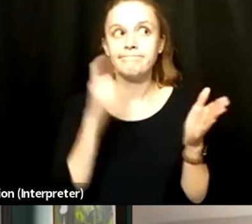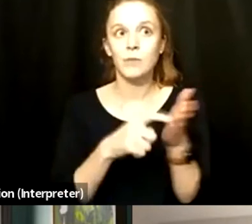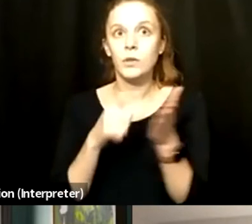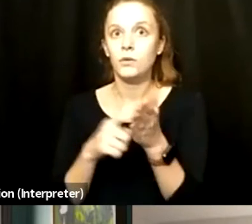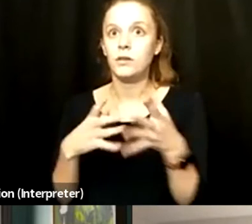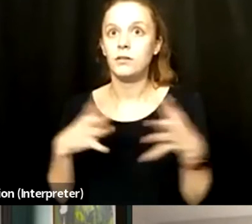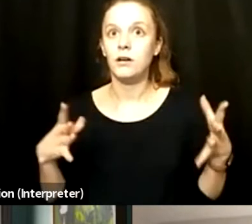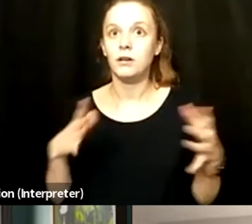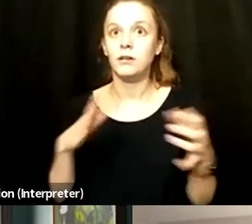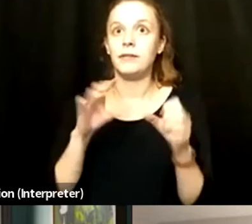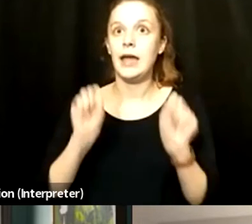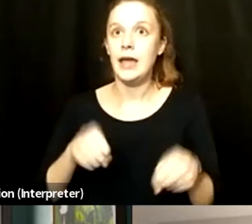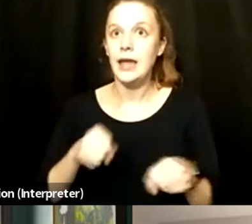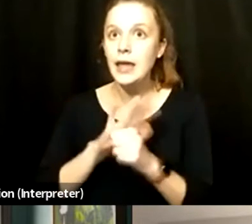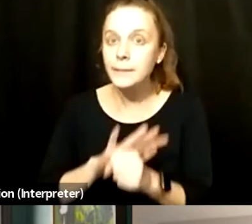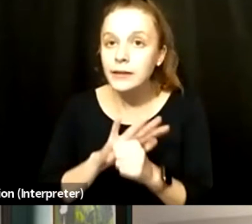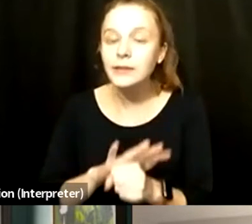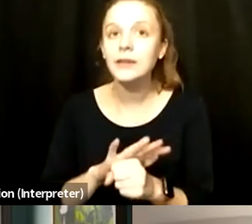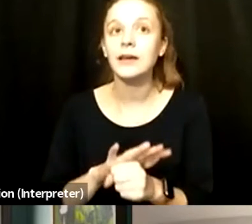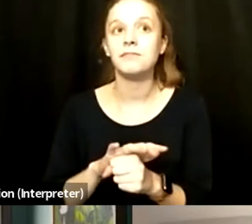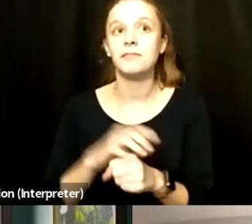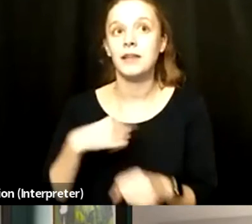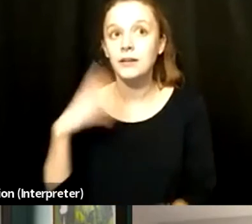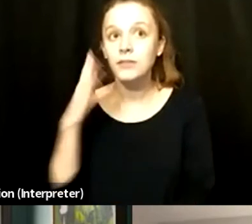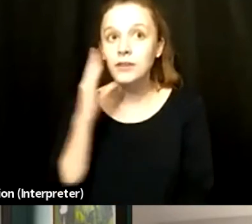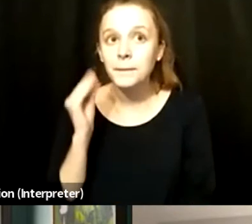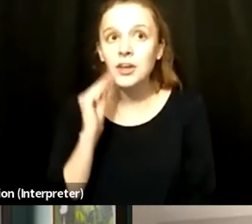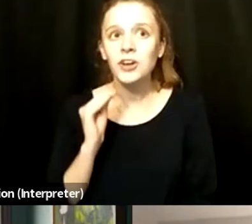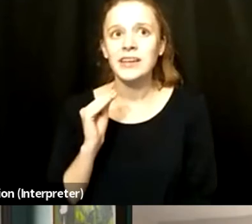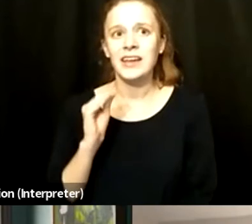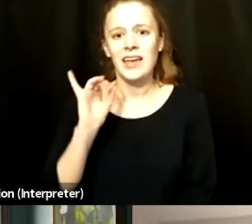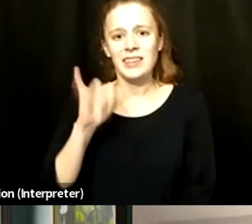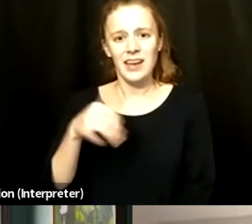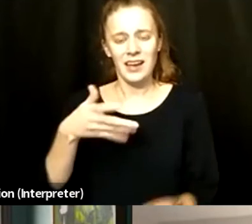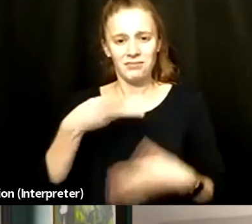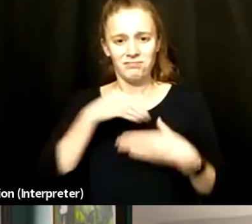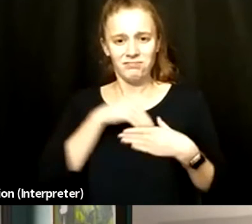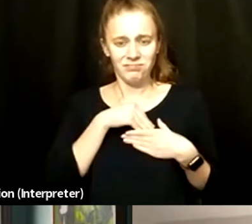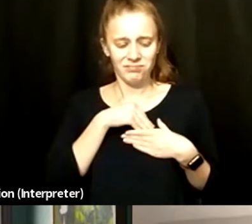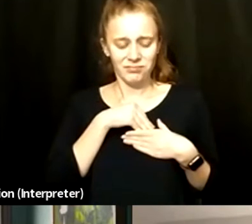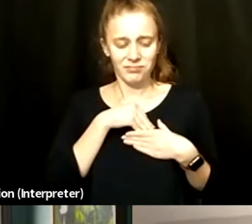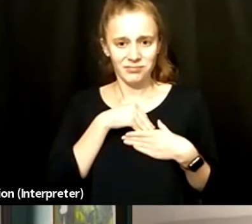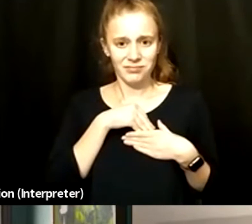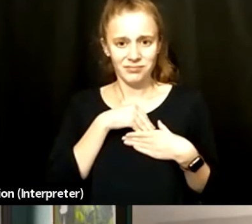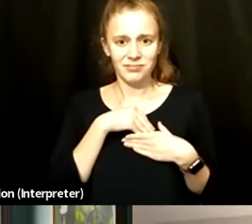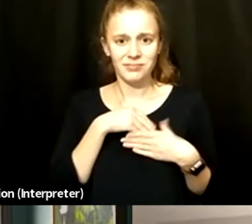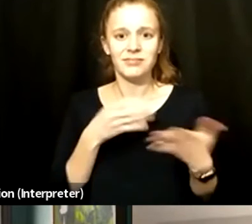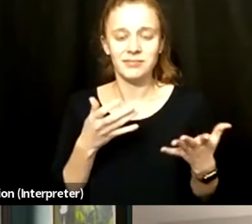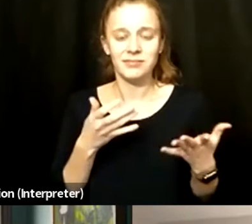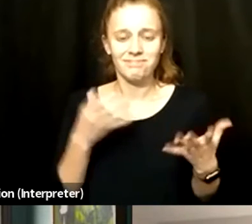that I had participated in, and a lot of internalized ableism that I had. So Mia, you kind of transitioned